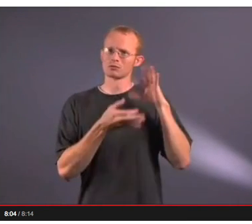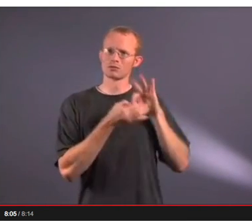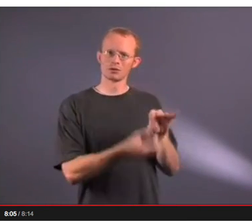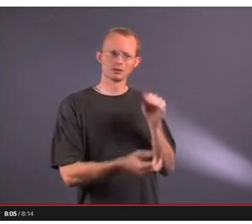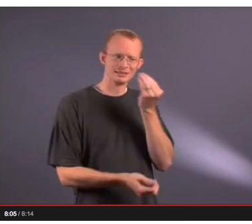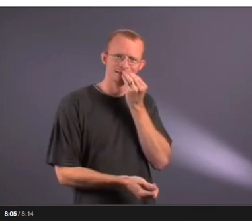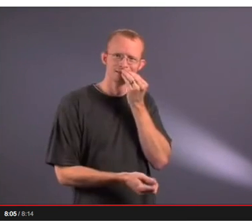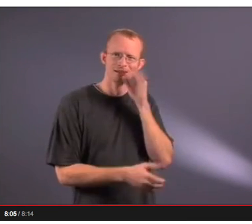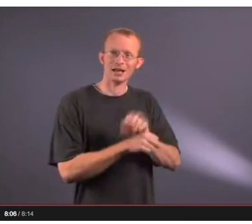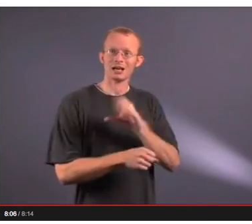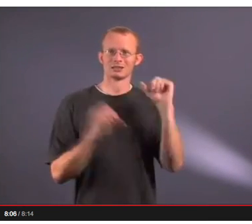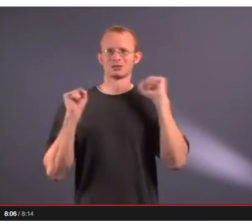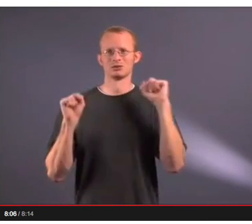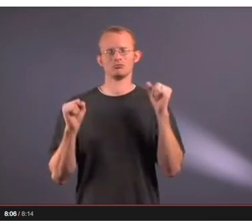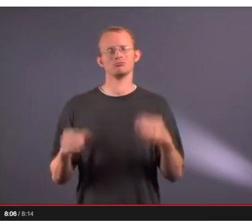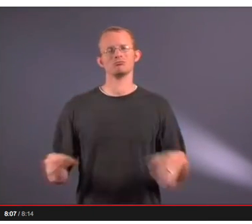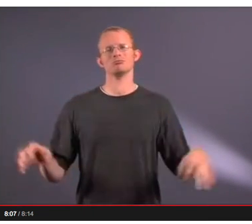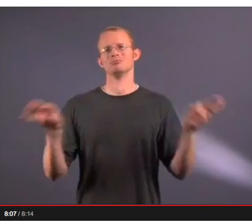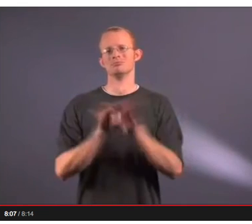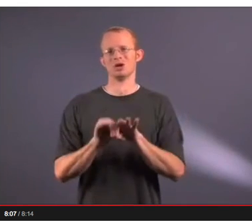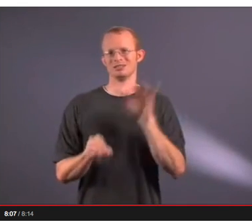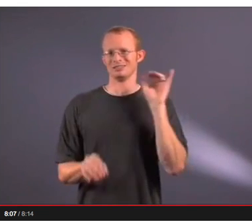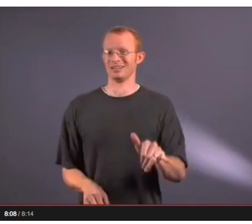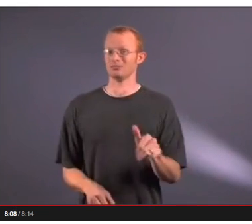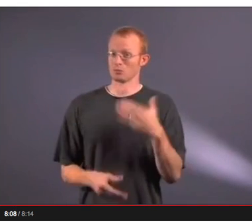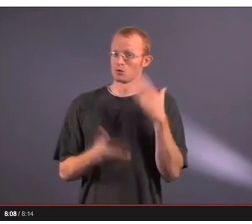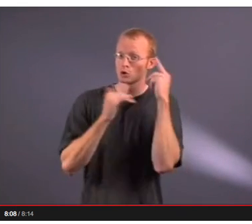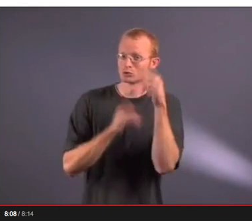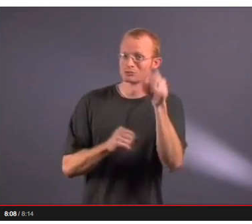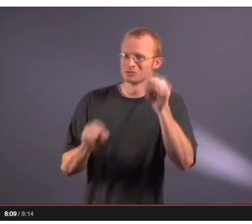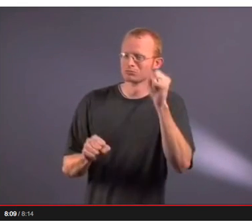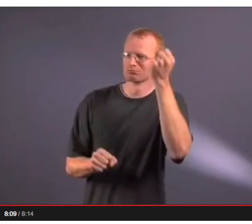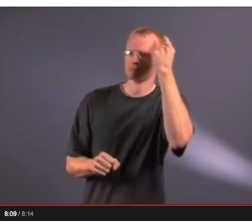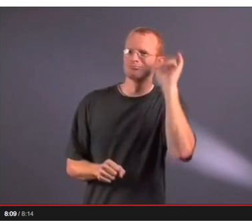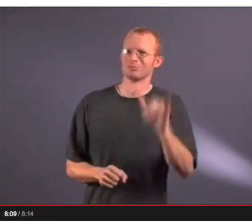problems. So you have to realize that